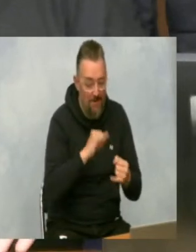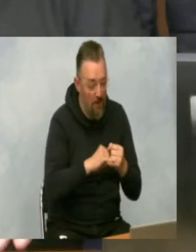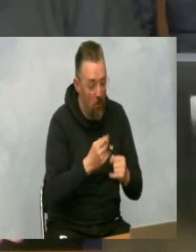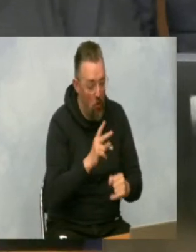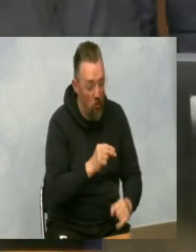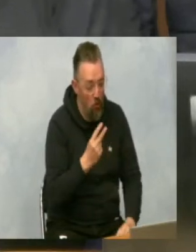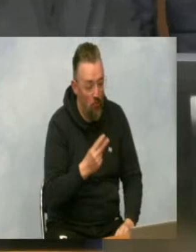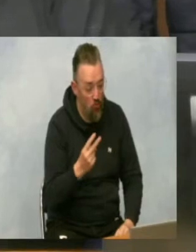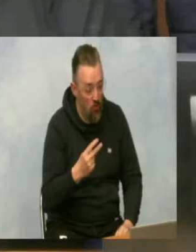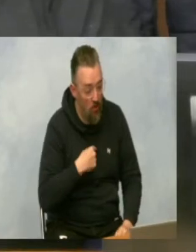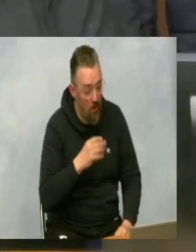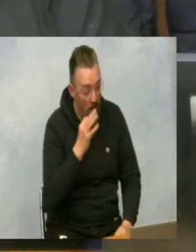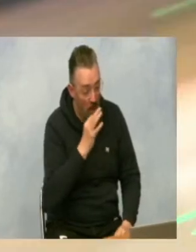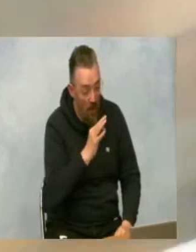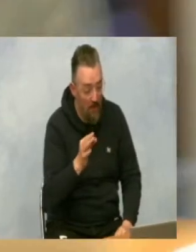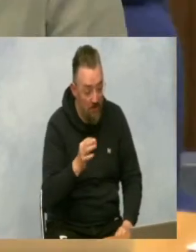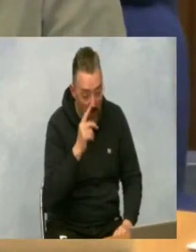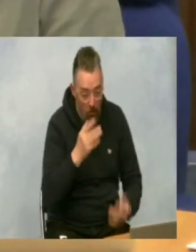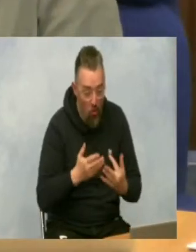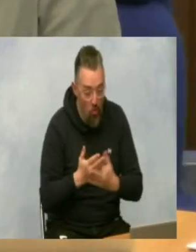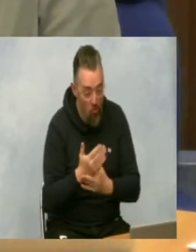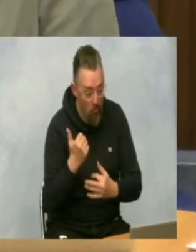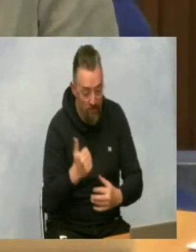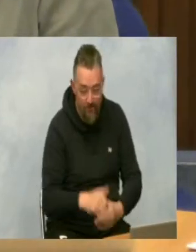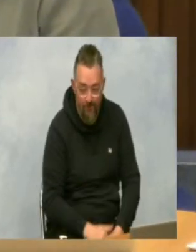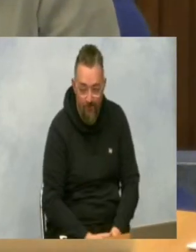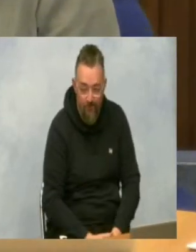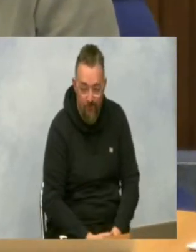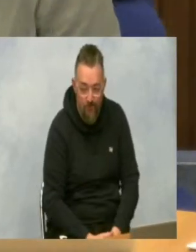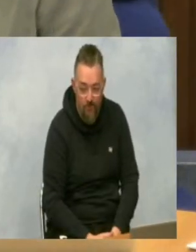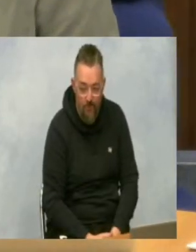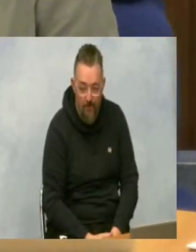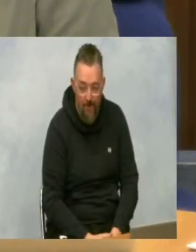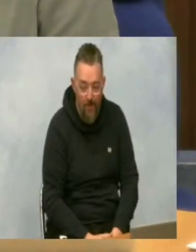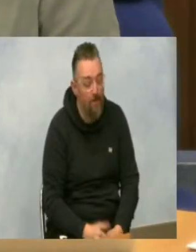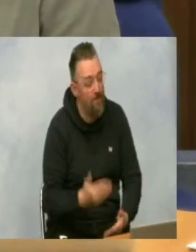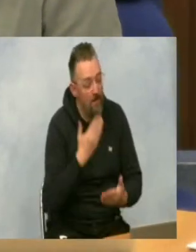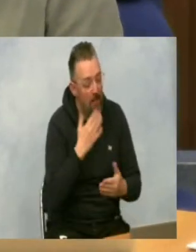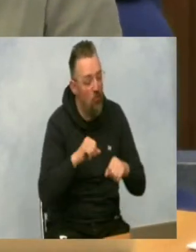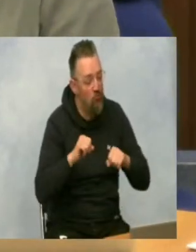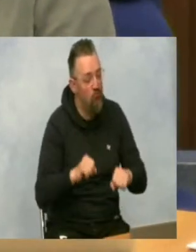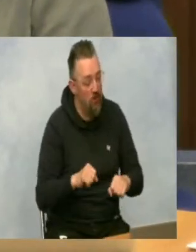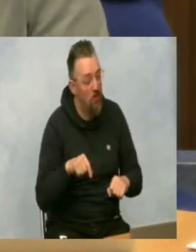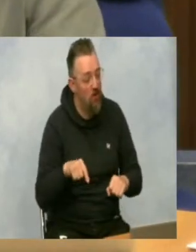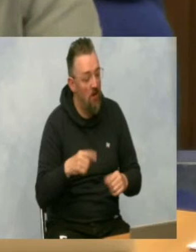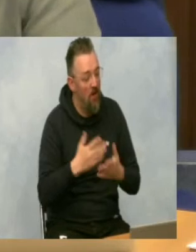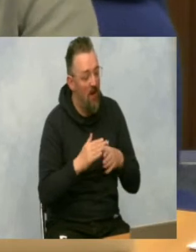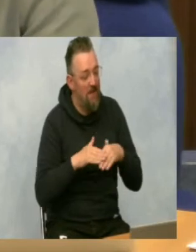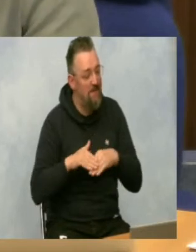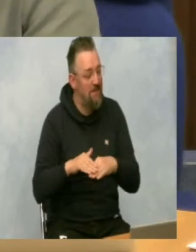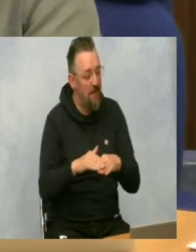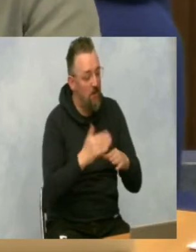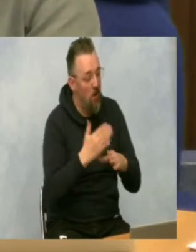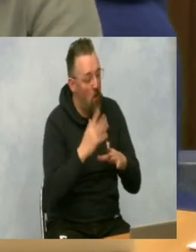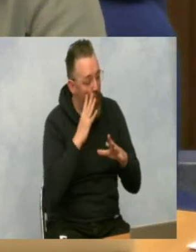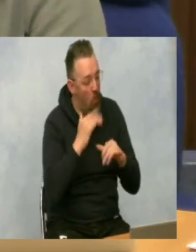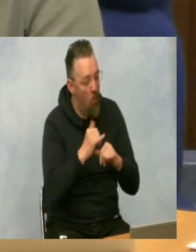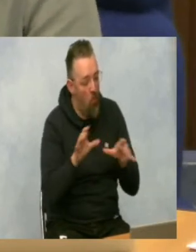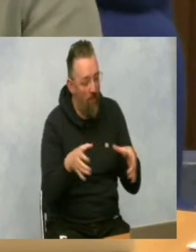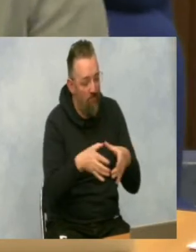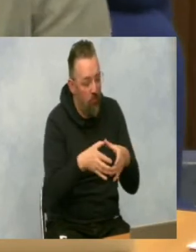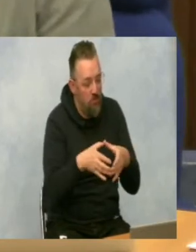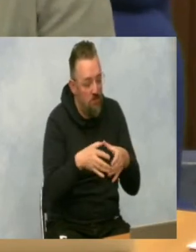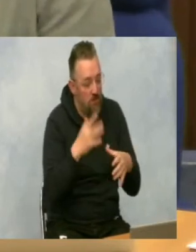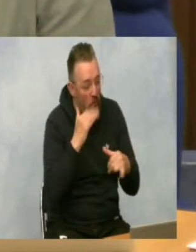going to ask Elaine Maxwell to take us through that. Elaine, please. Thank you, Chair. This is a standard workforce monitoring report which is prepared